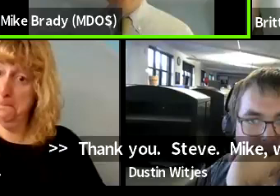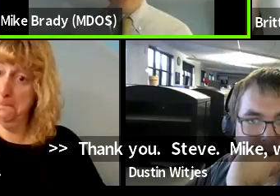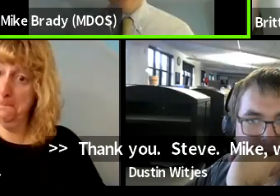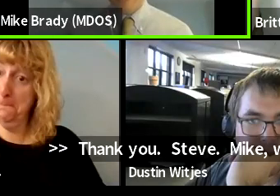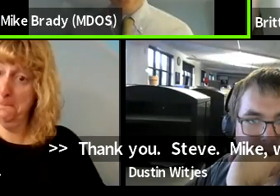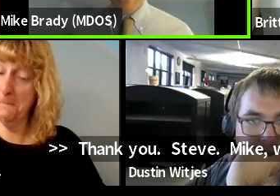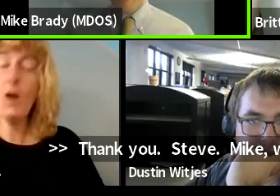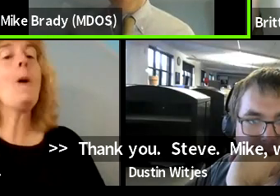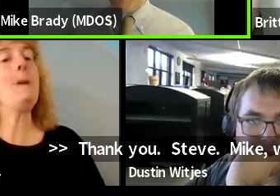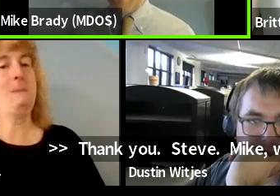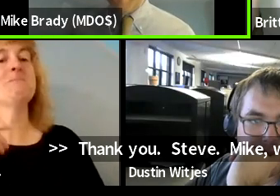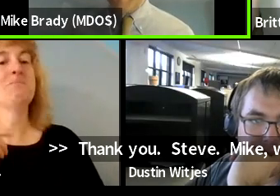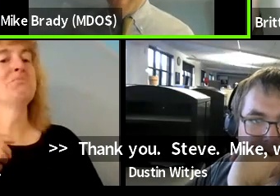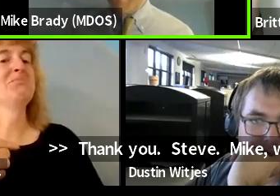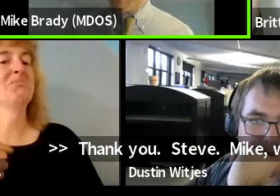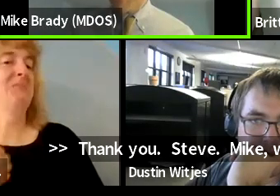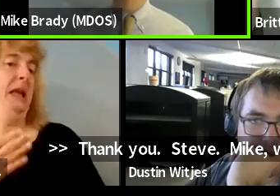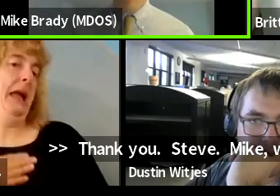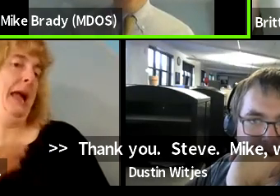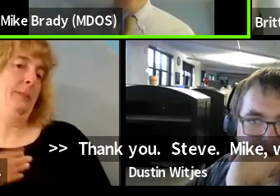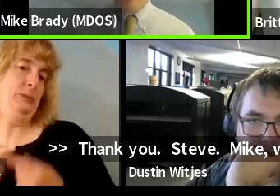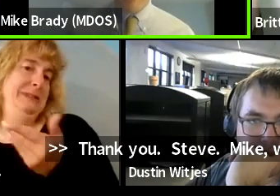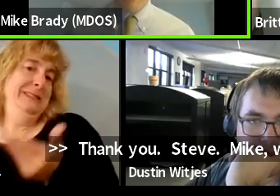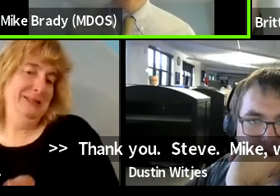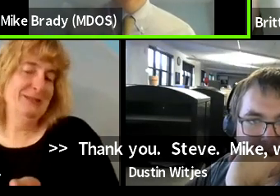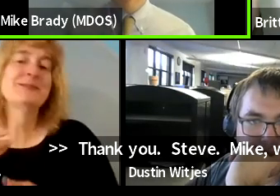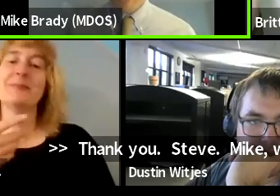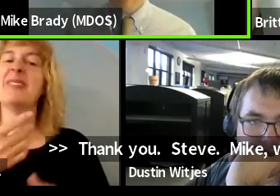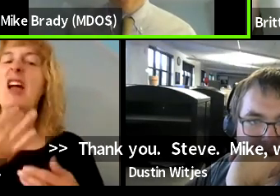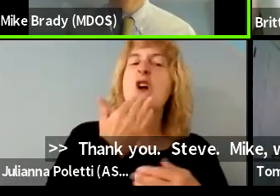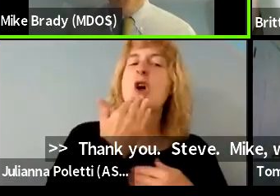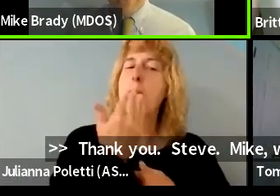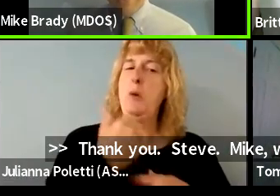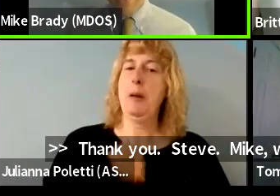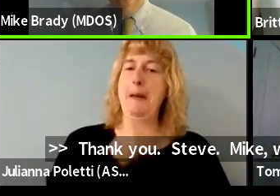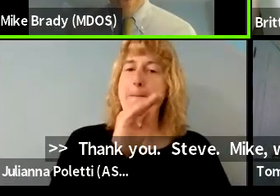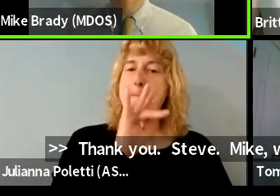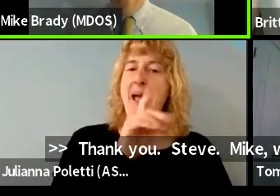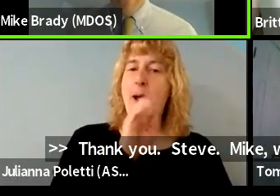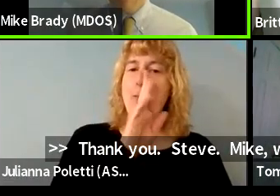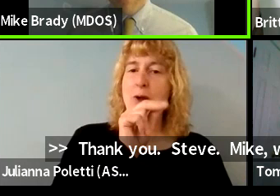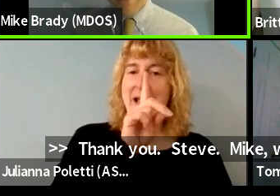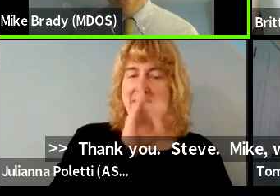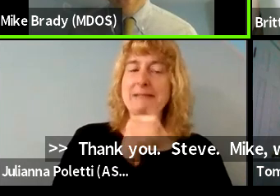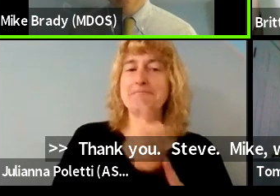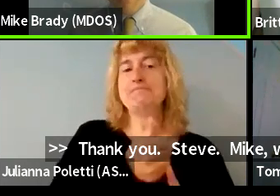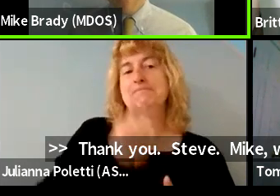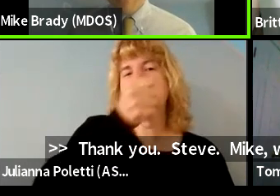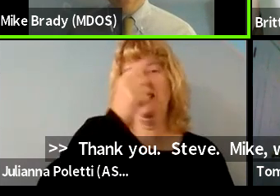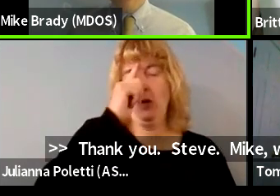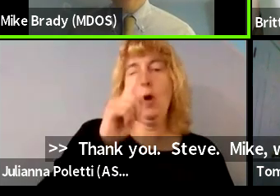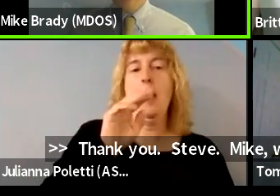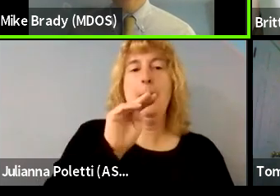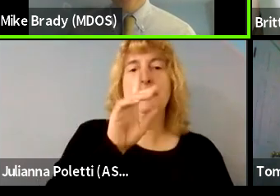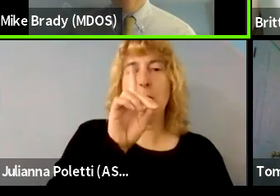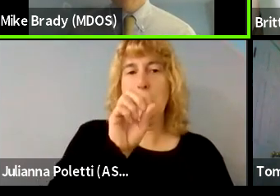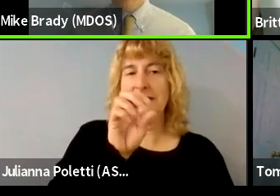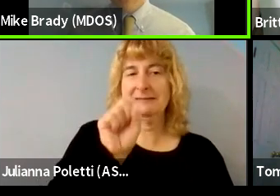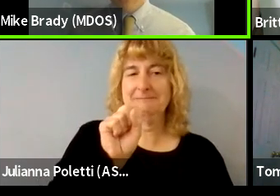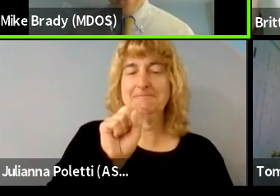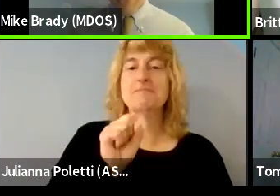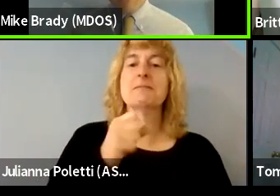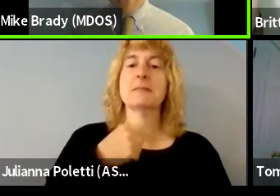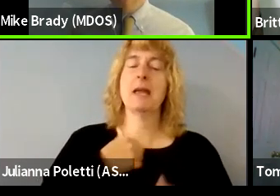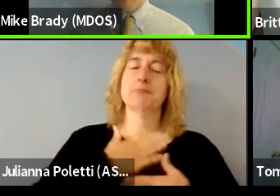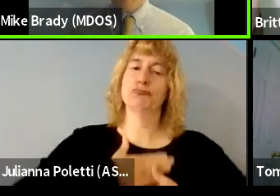I'd be happy to. Good morning again. So Mike Brady, Chief Legal Director of the Michigan Department of State. I'm pleased to introduce